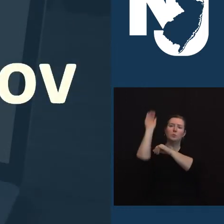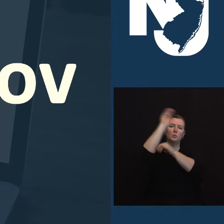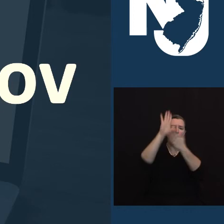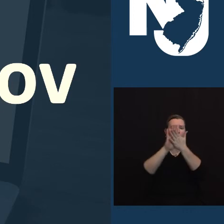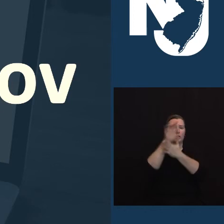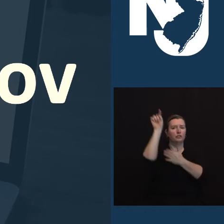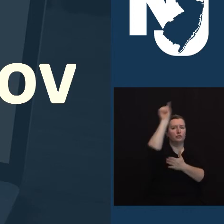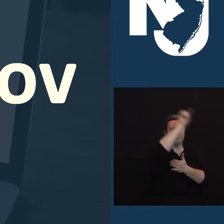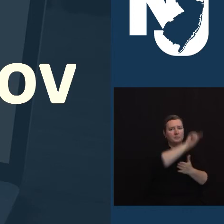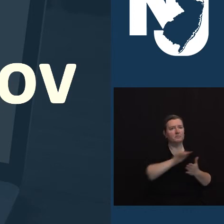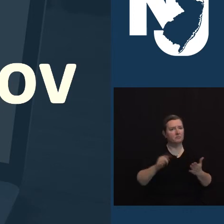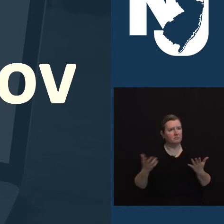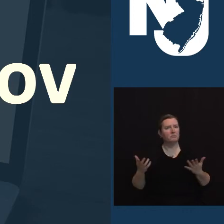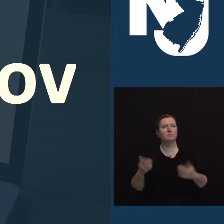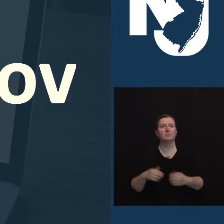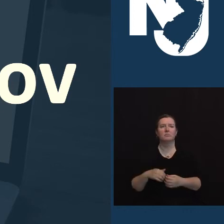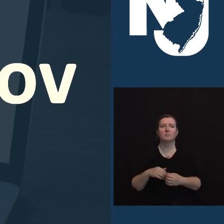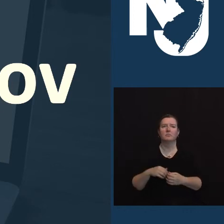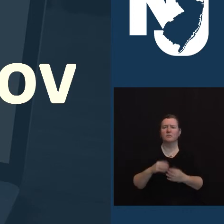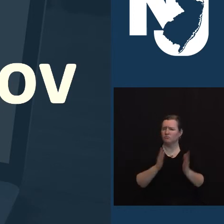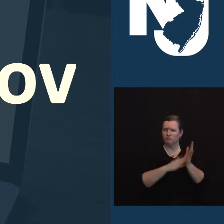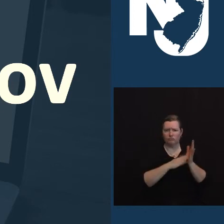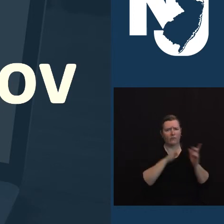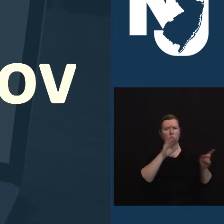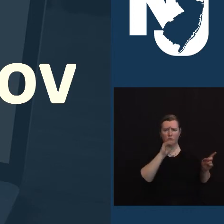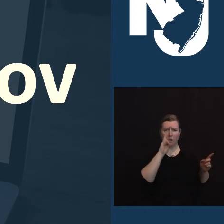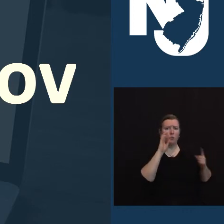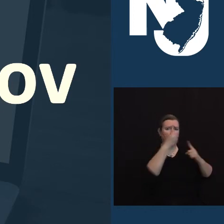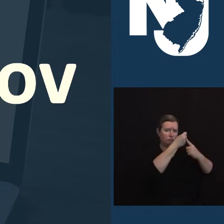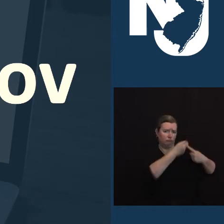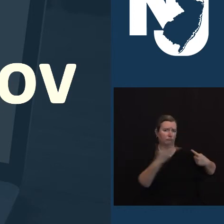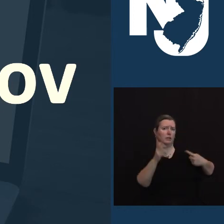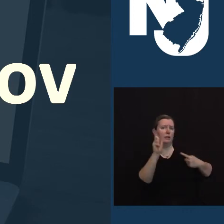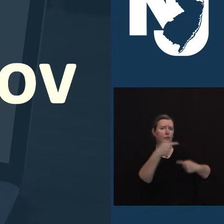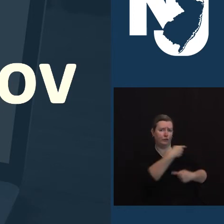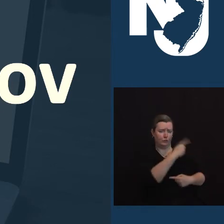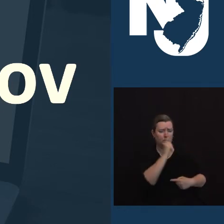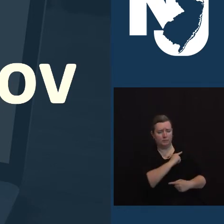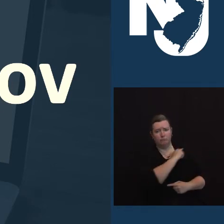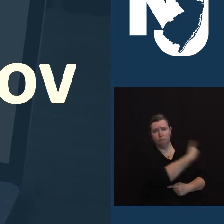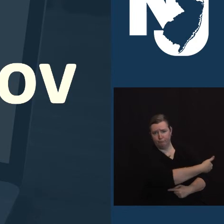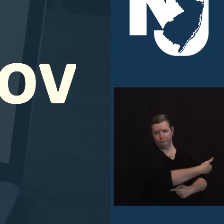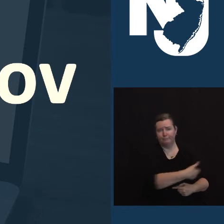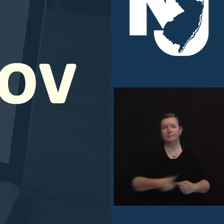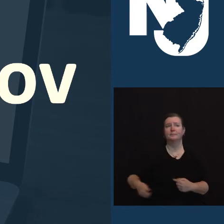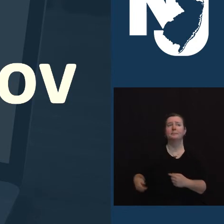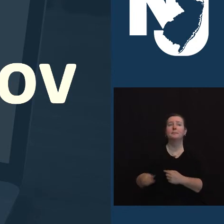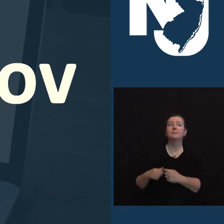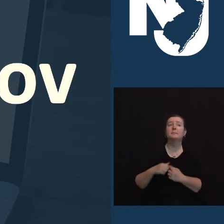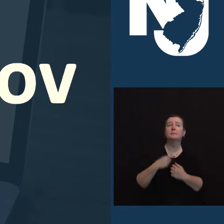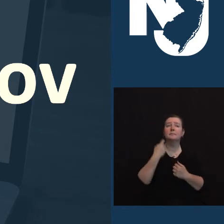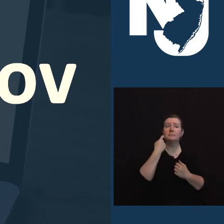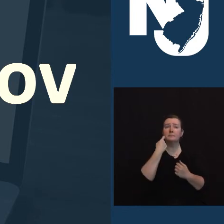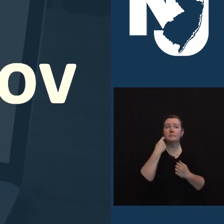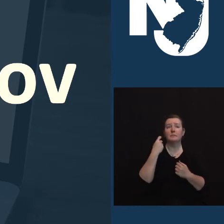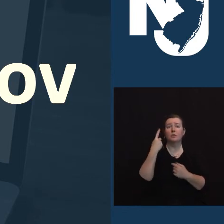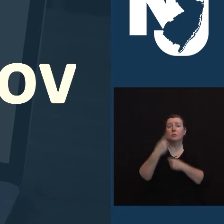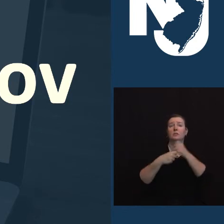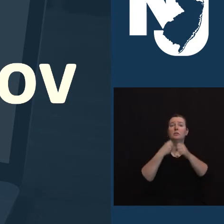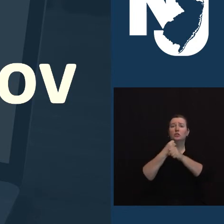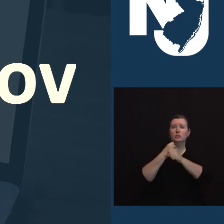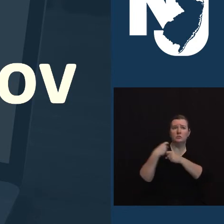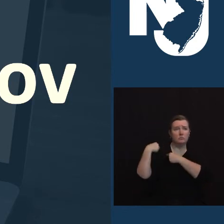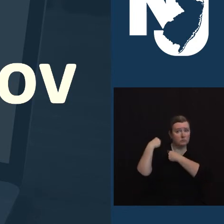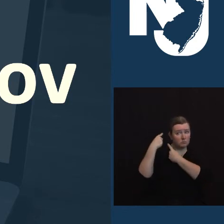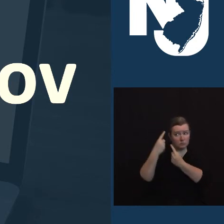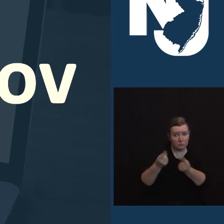grant opportunities. But to the broader point, we know that the past year has placed enormous challenges both on our institutions